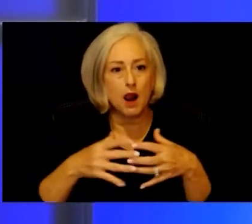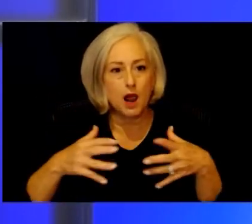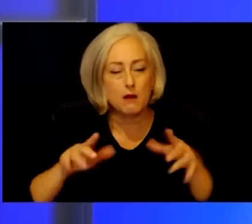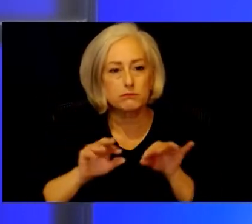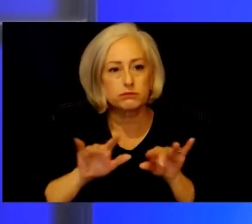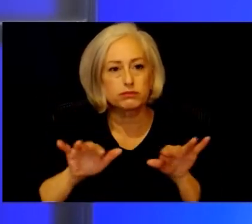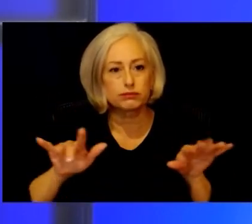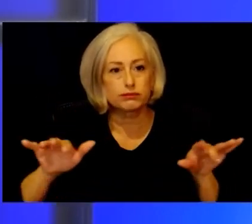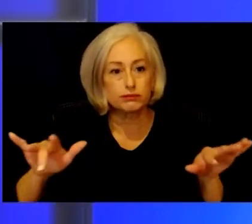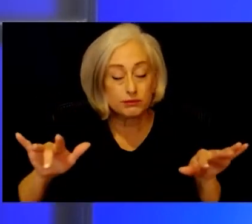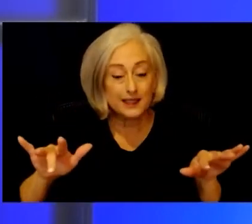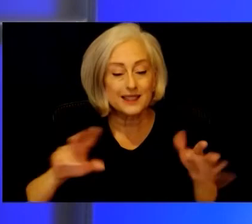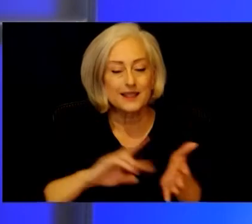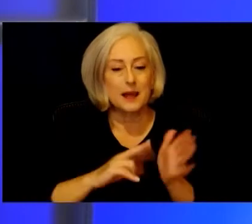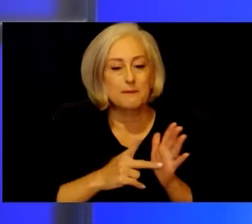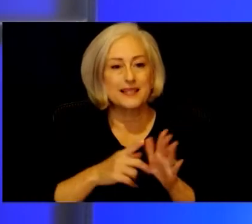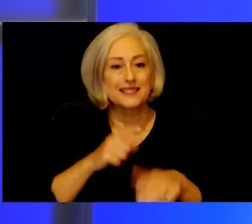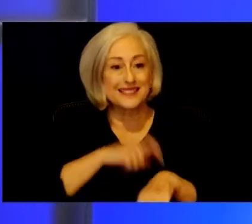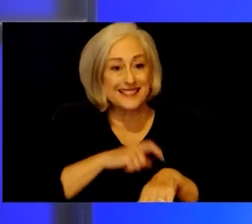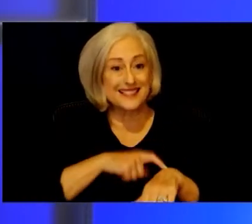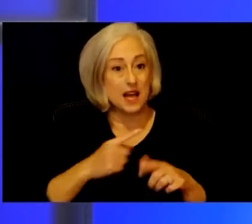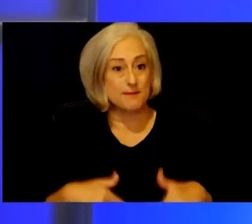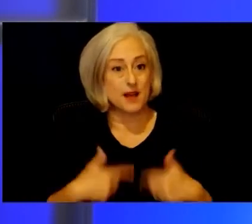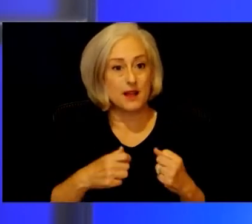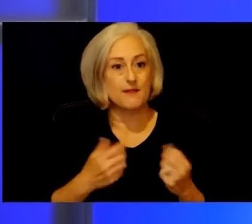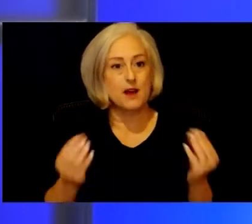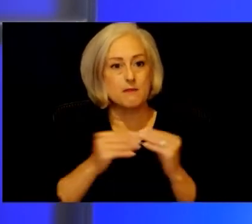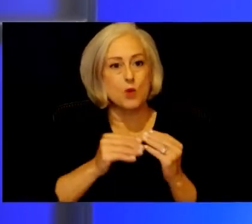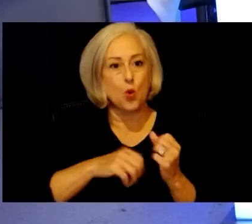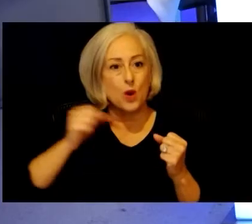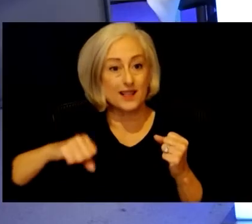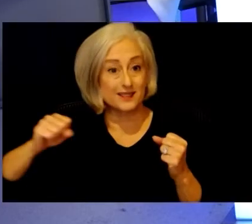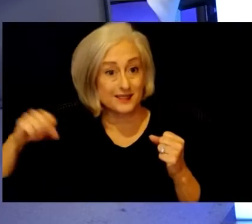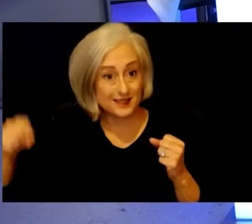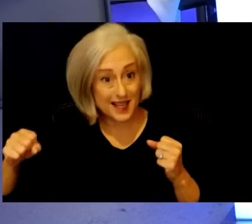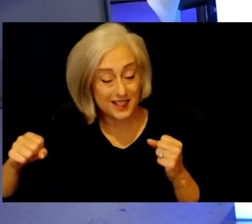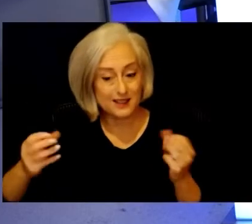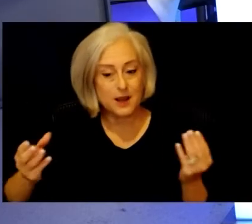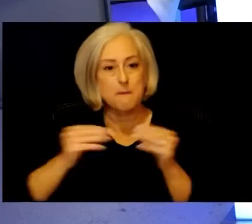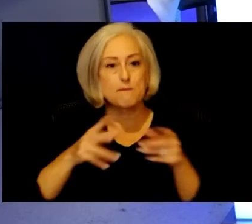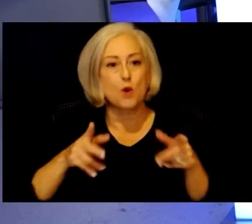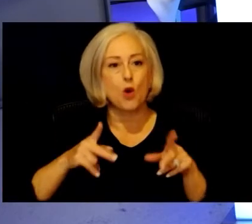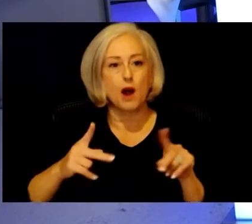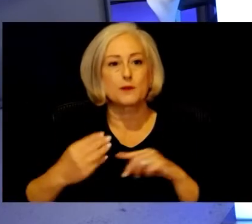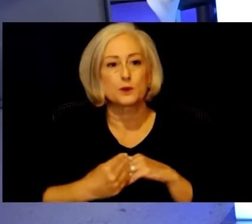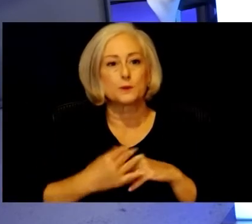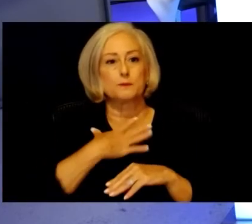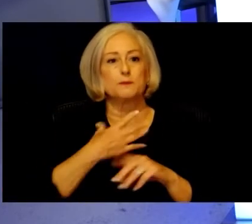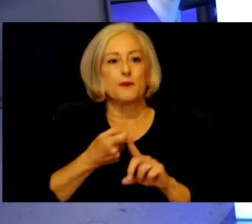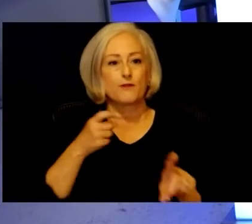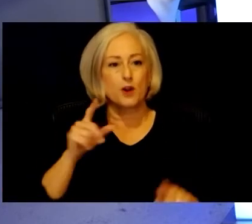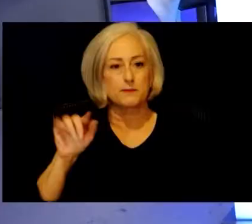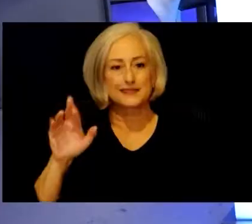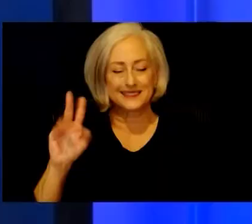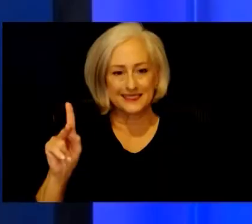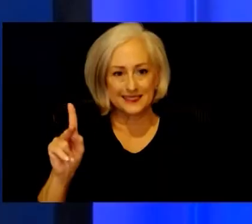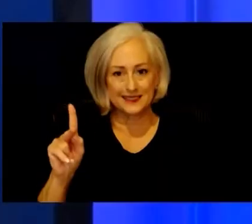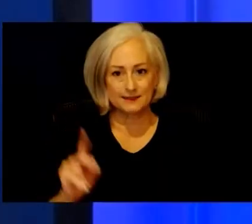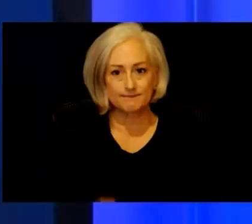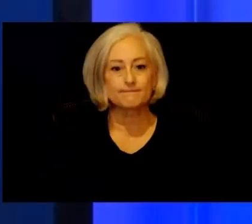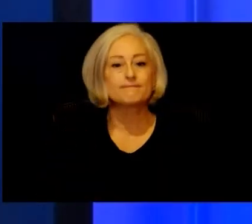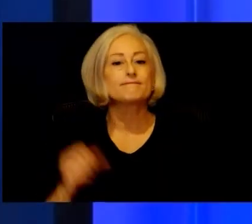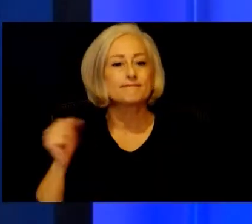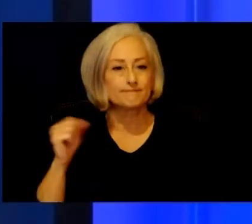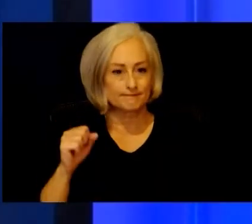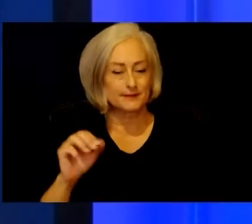being extended. So it just gives us more opportunity to really get exposed to them. Yeah, I think you touched on a good point. There was a recent large modeling study, I